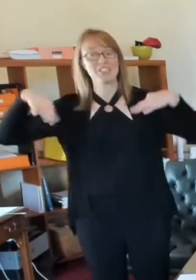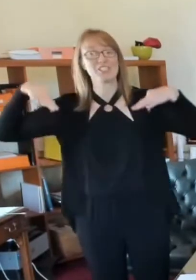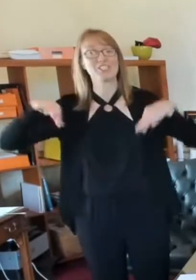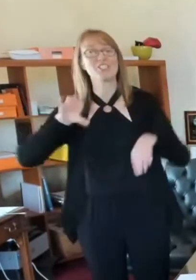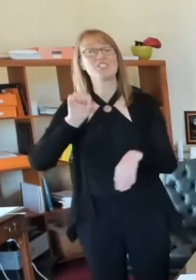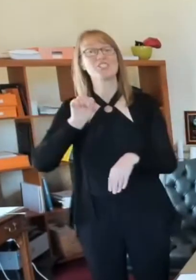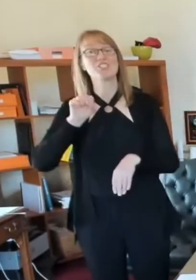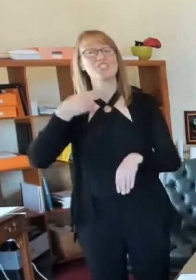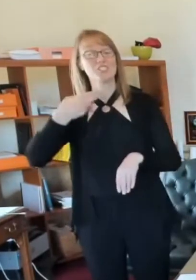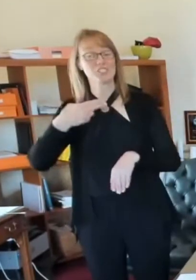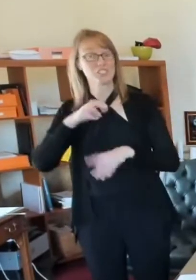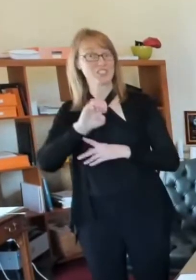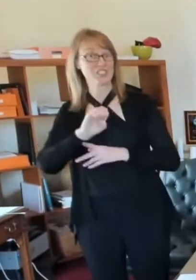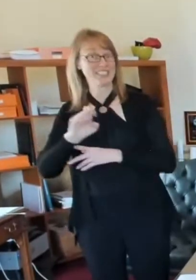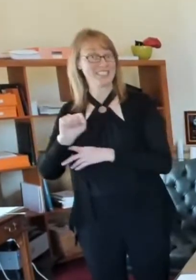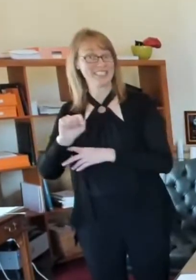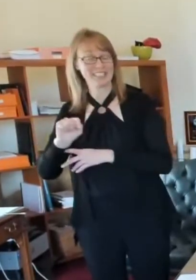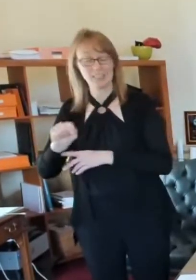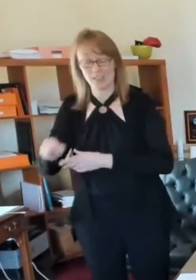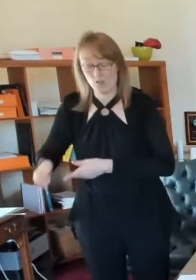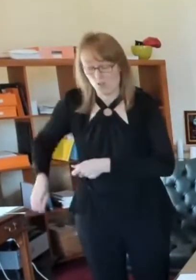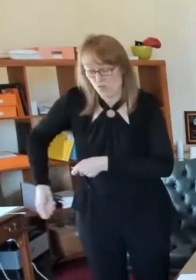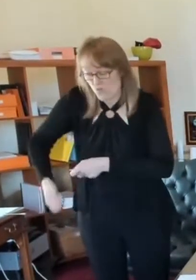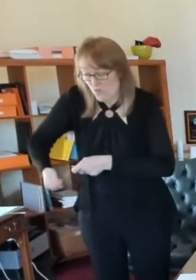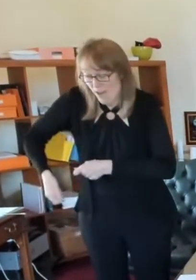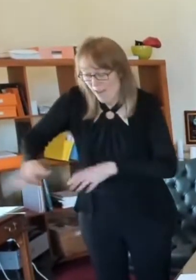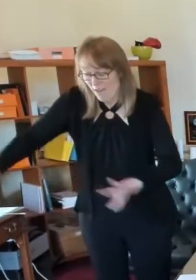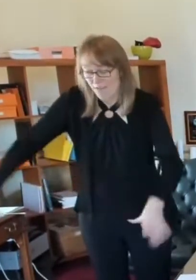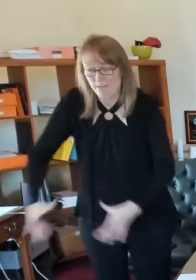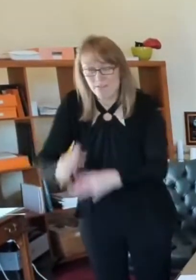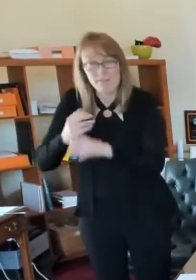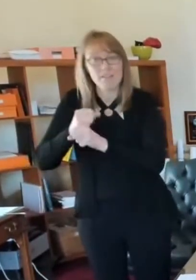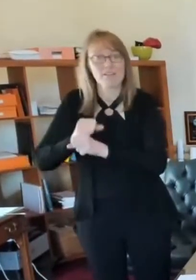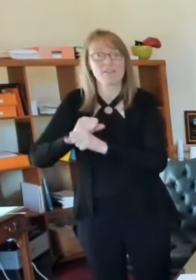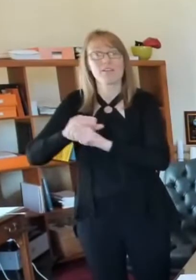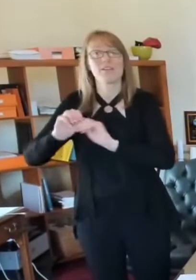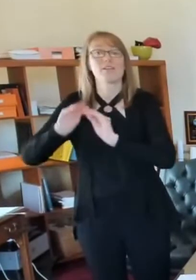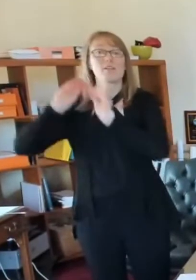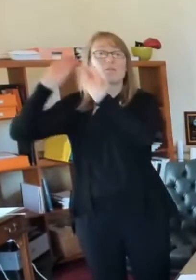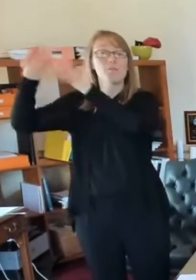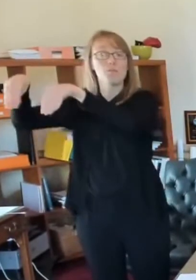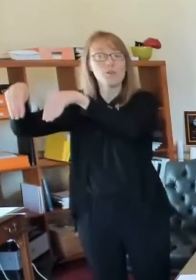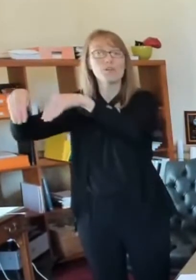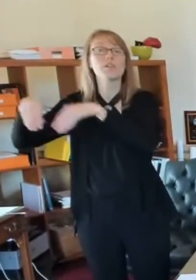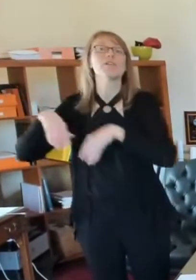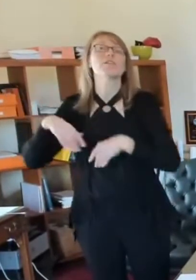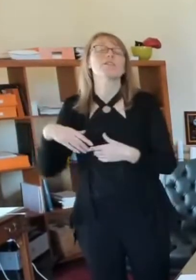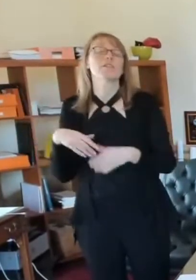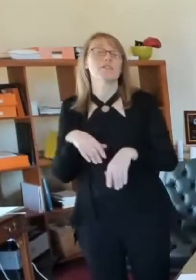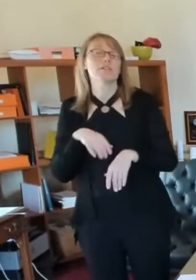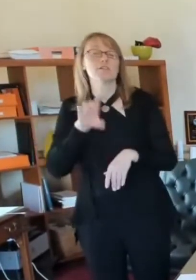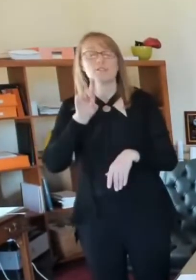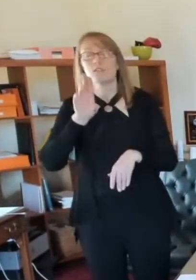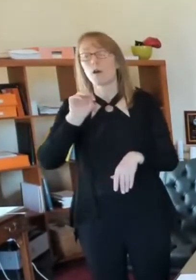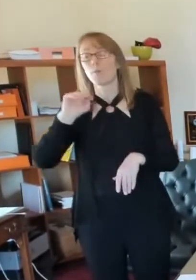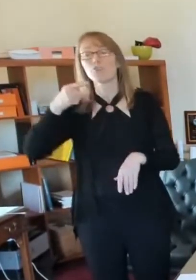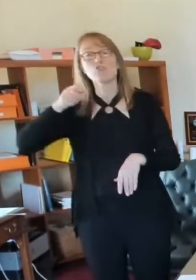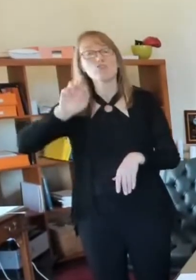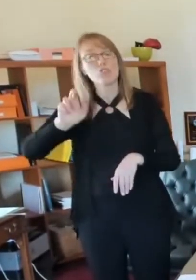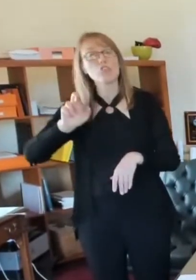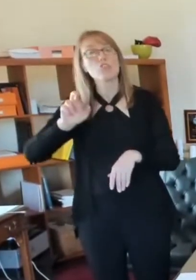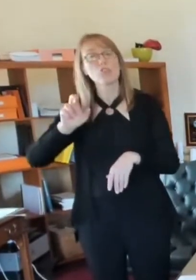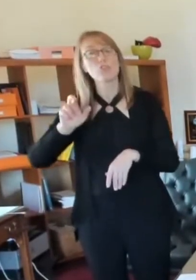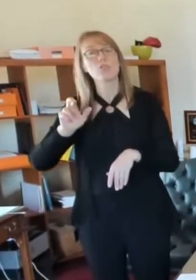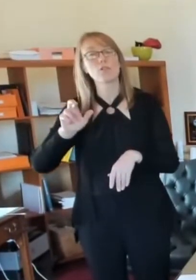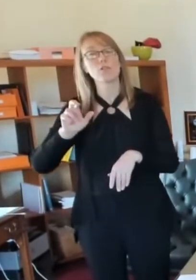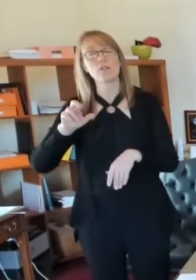or rake them onto the sheet, and the more you can put in the dumpster in the alley, the better. And they'll pack down pretty good in there, you